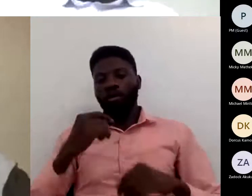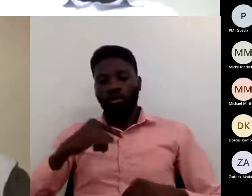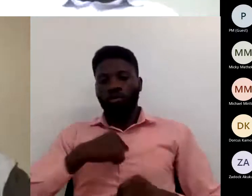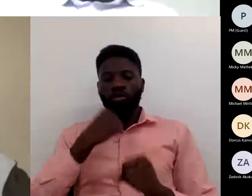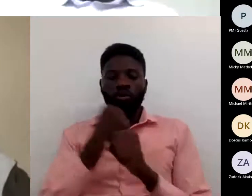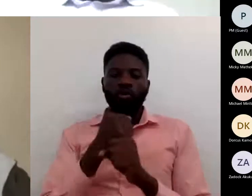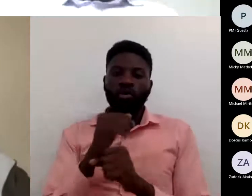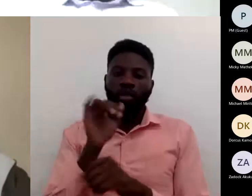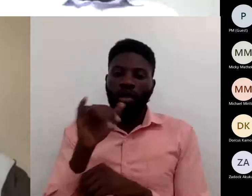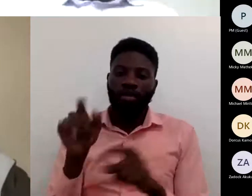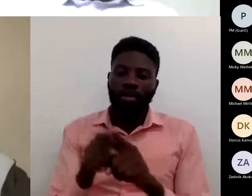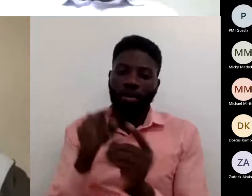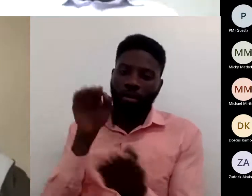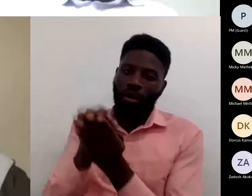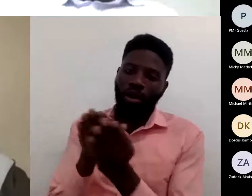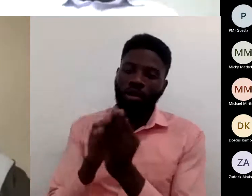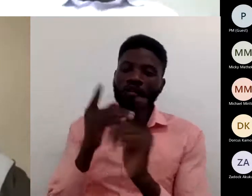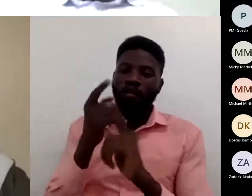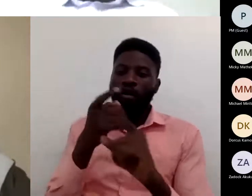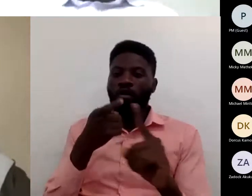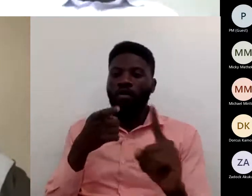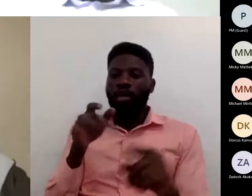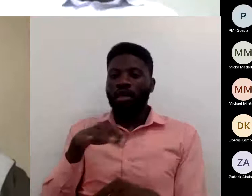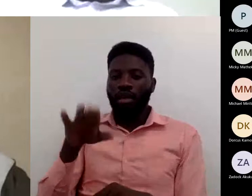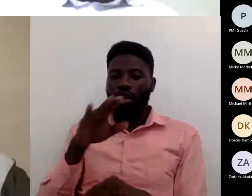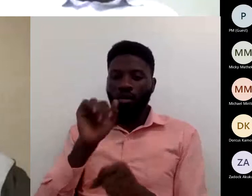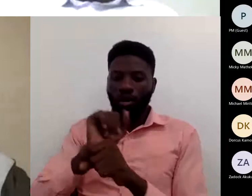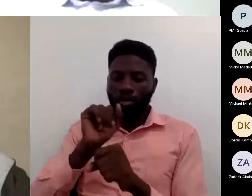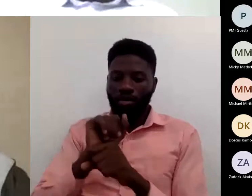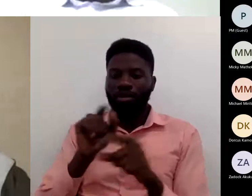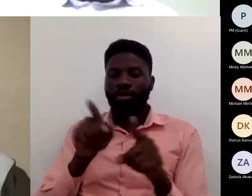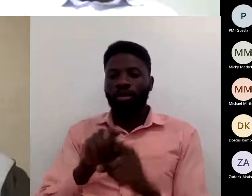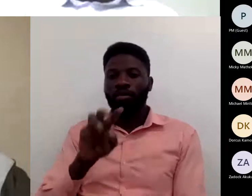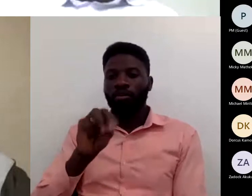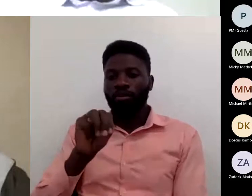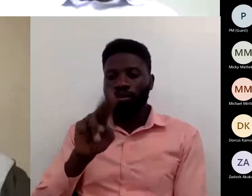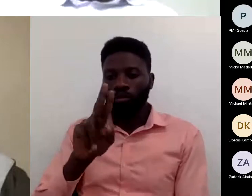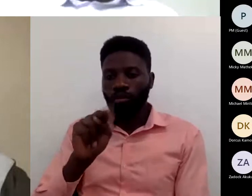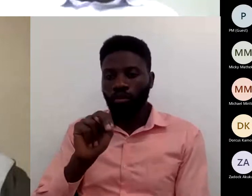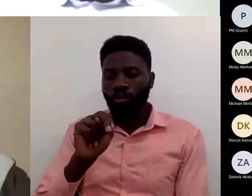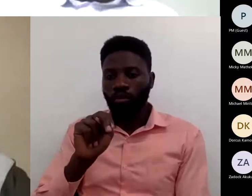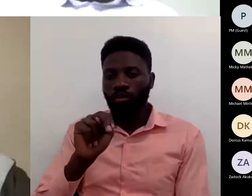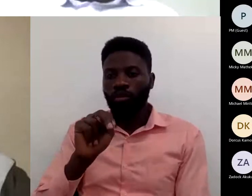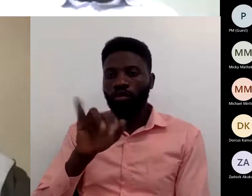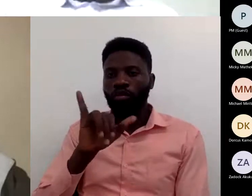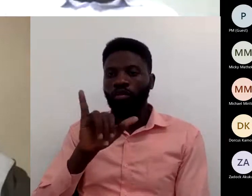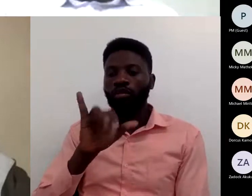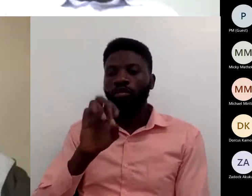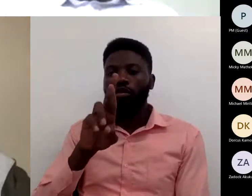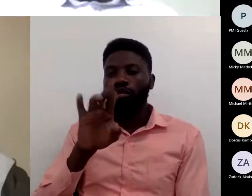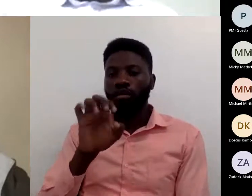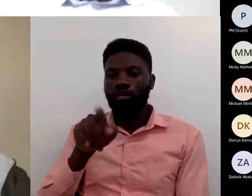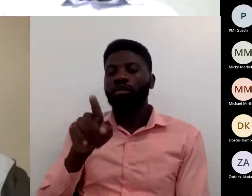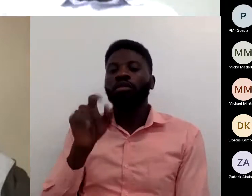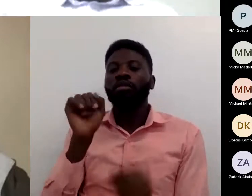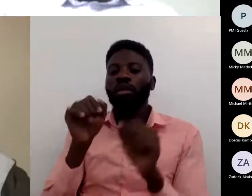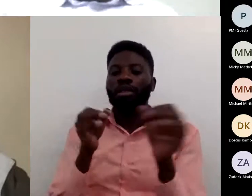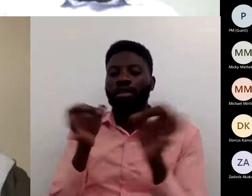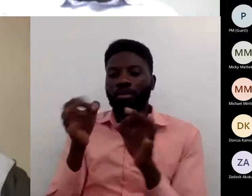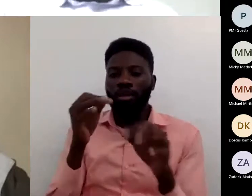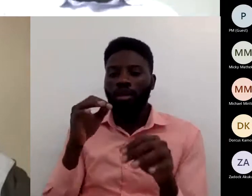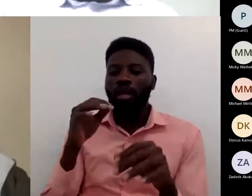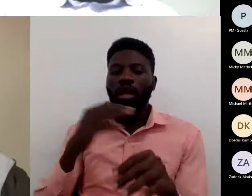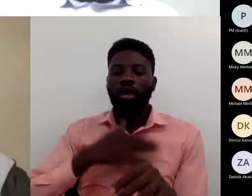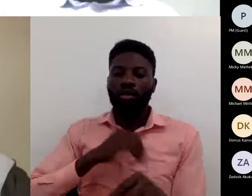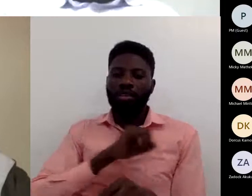bank, both from a workforce, and Munyori would be the best person to talk about how we are including all our staff.